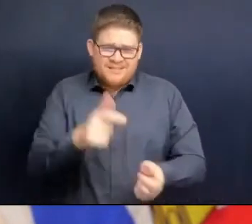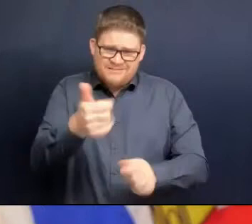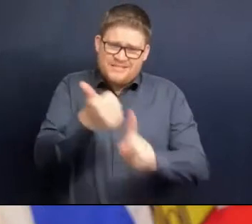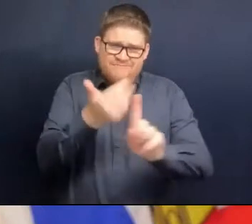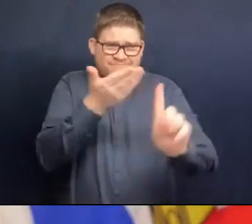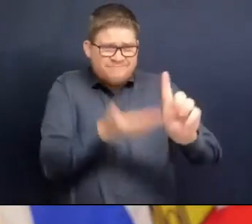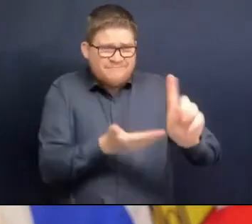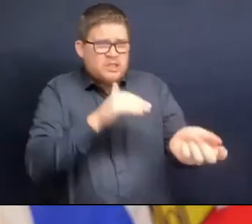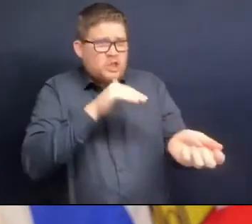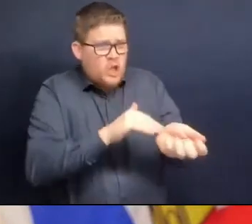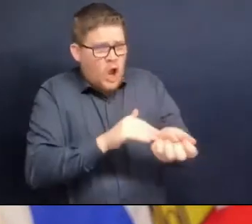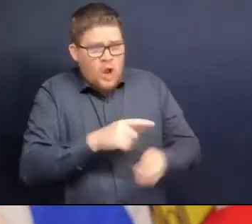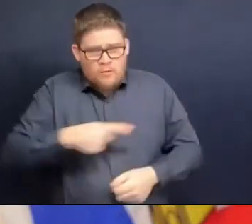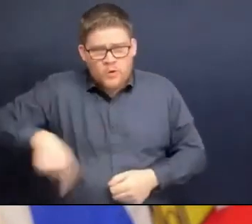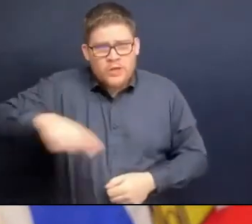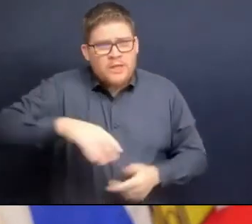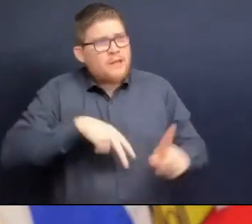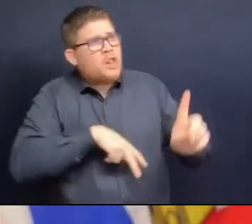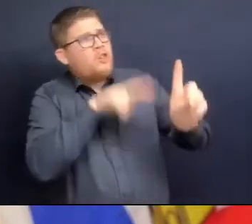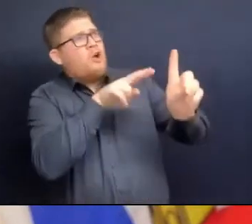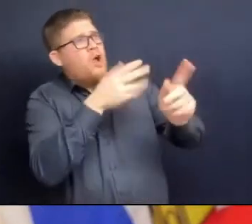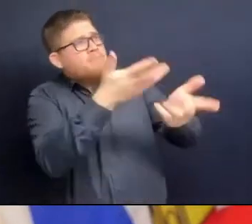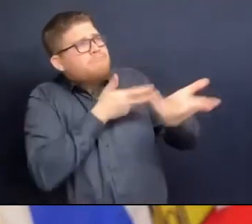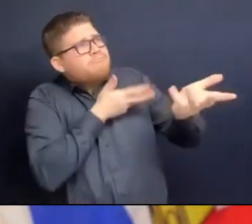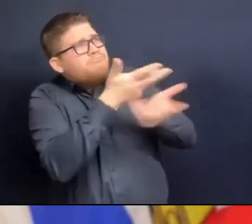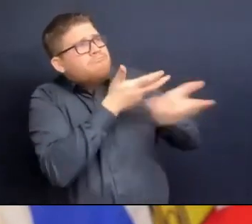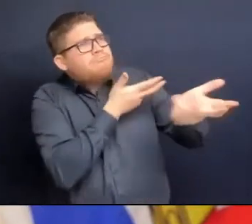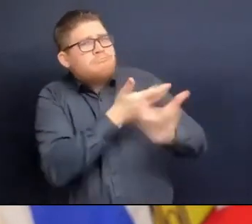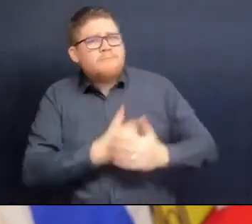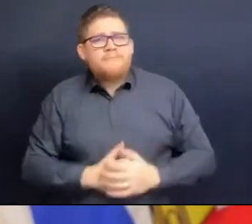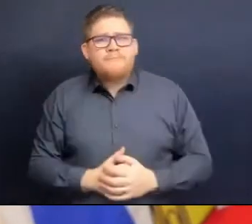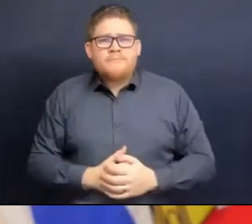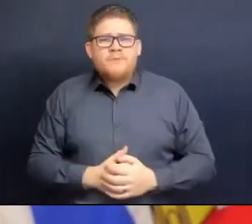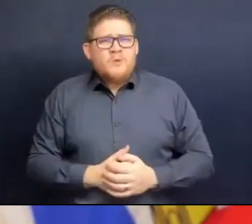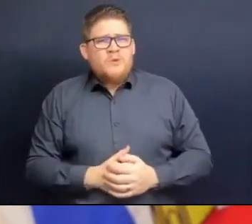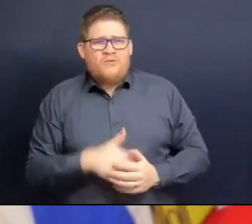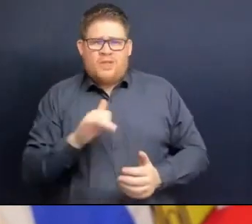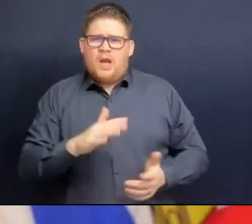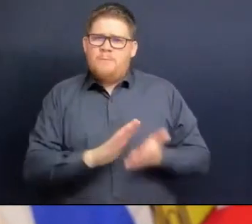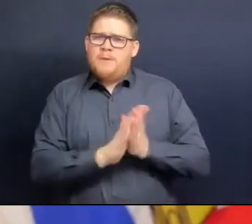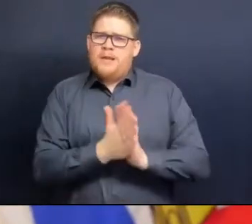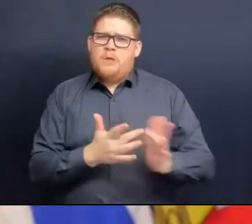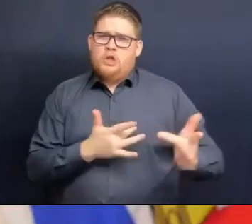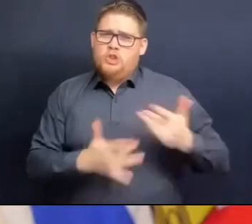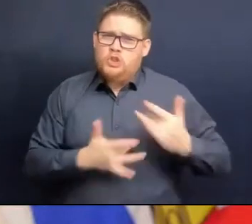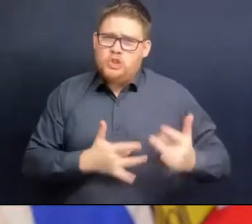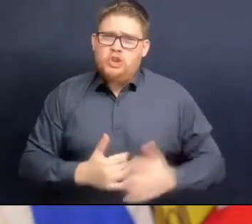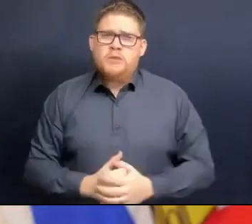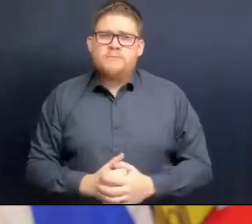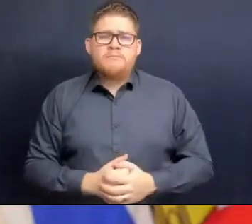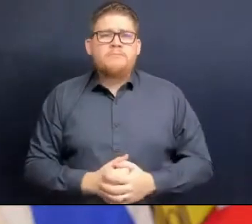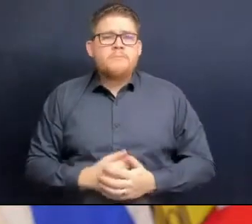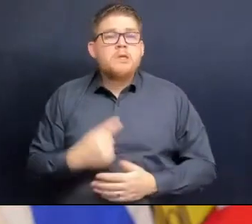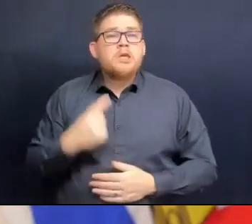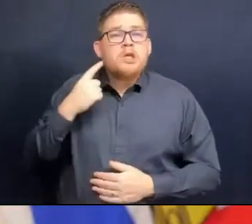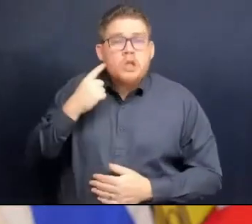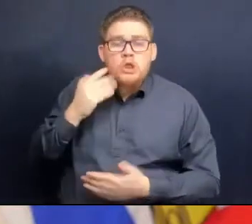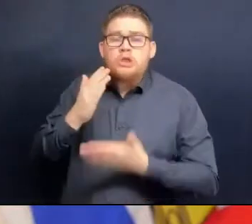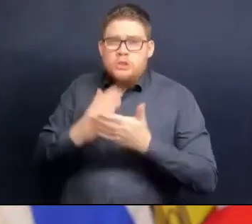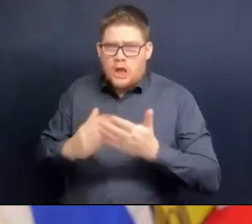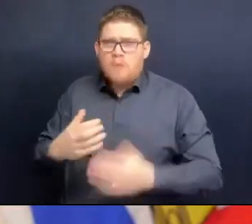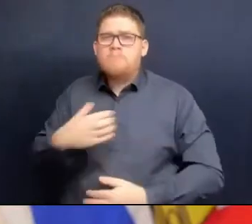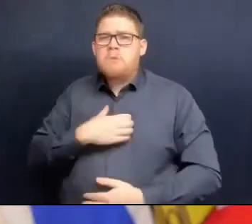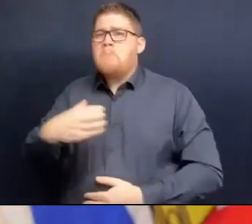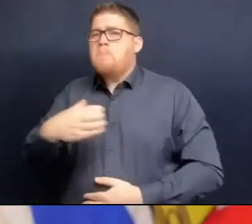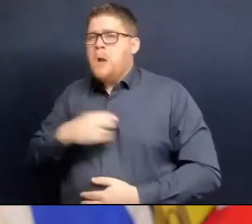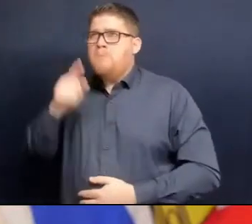professional in this province or in this country is really very much a concern. I know there has been complaints, at least I've read about